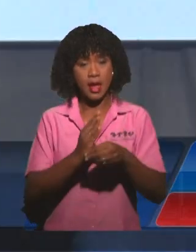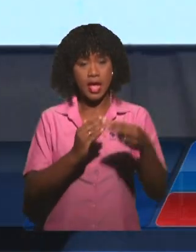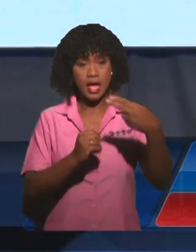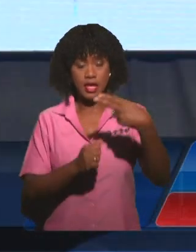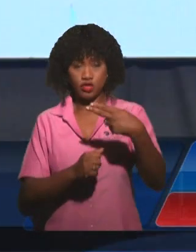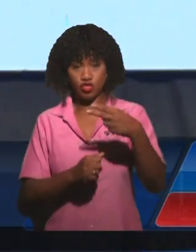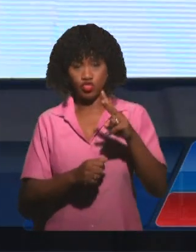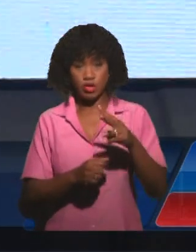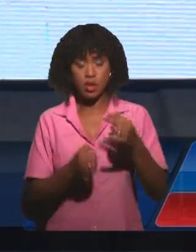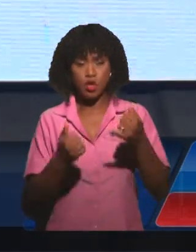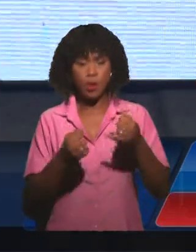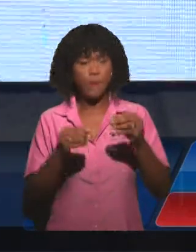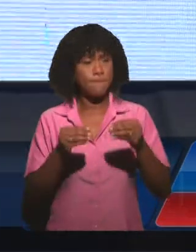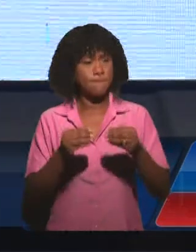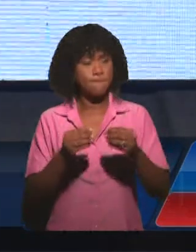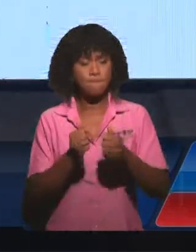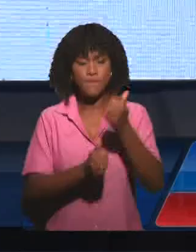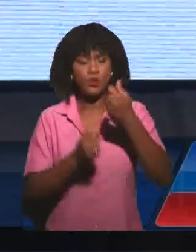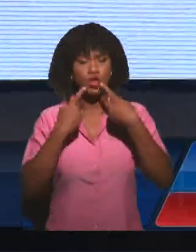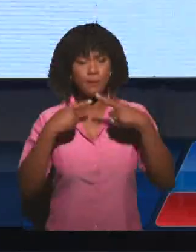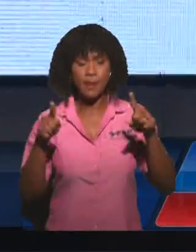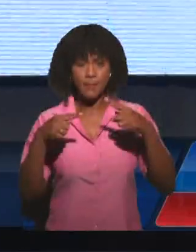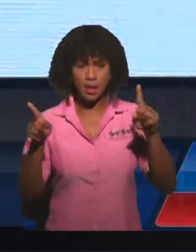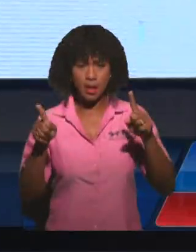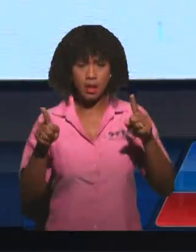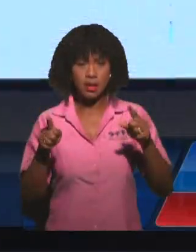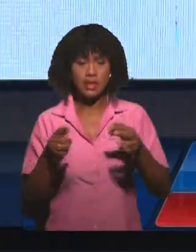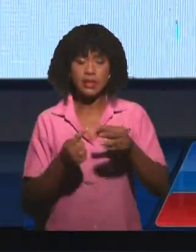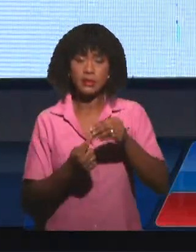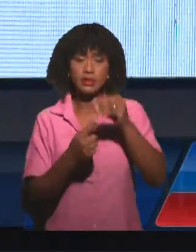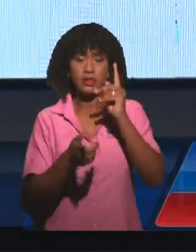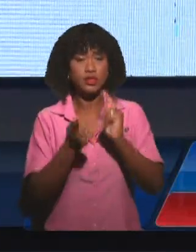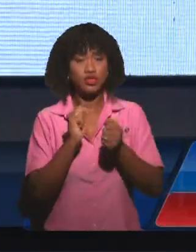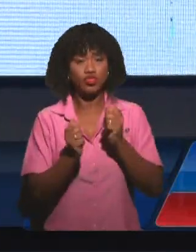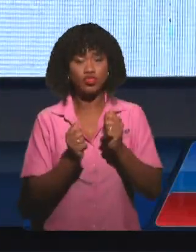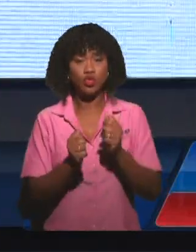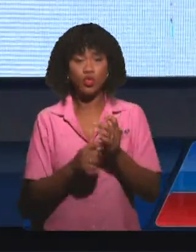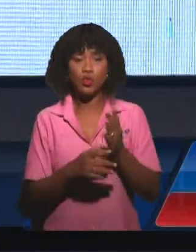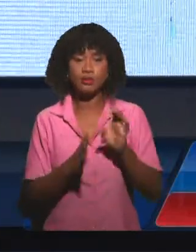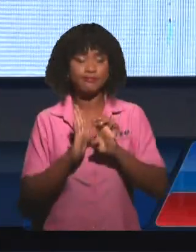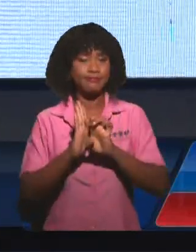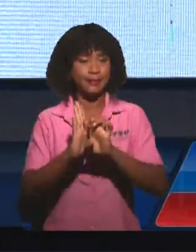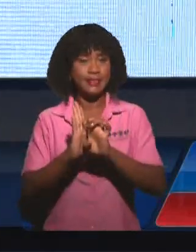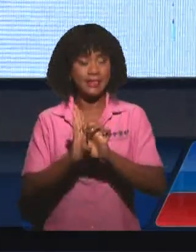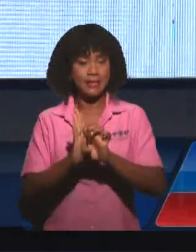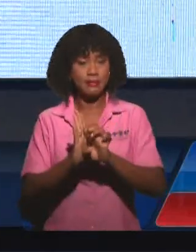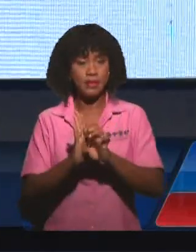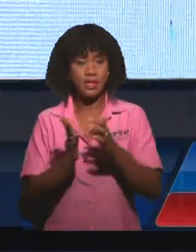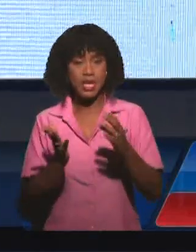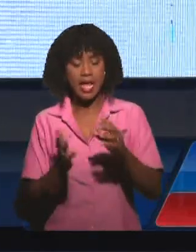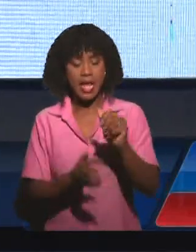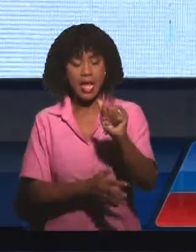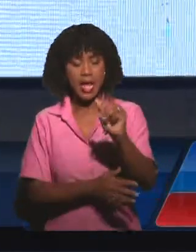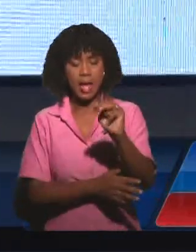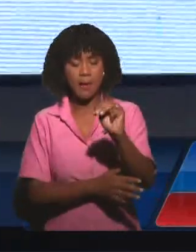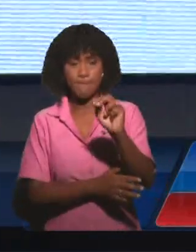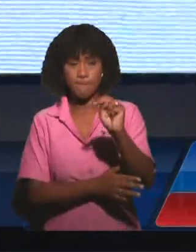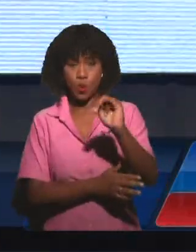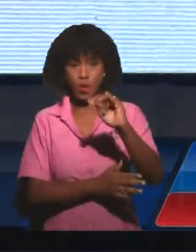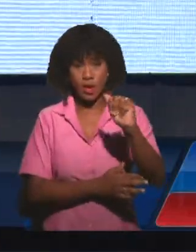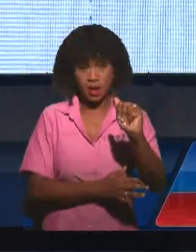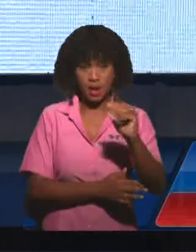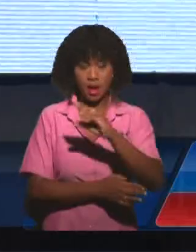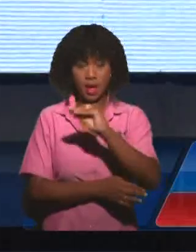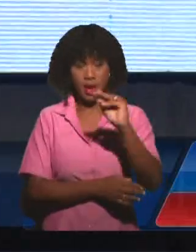of hydrogen currently, globally, especially in Trinidad. For example, in the industries like ammonia production and